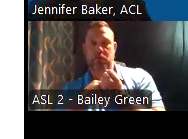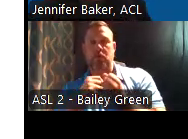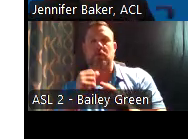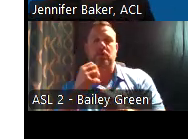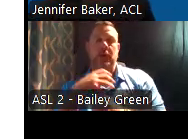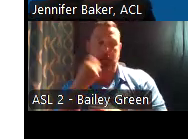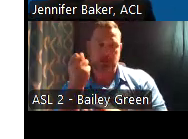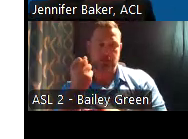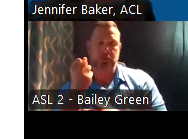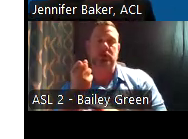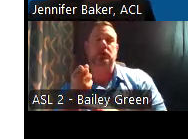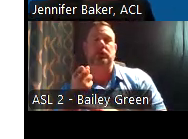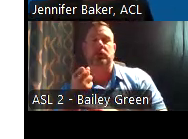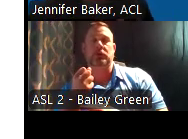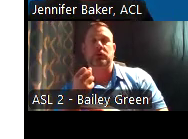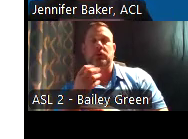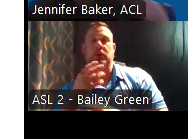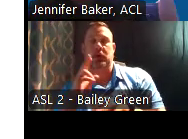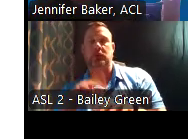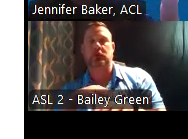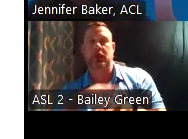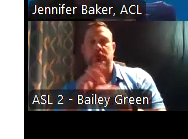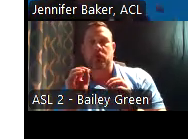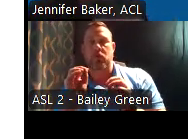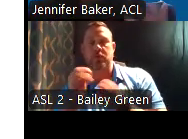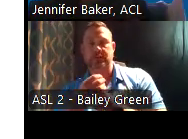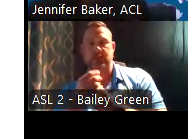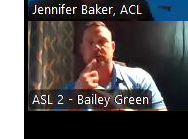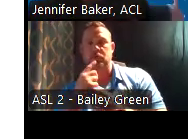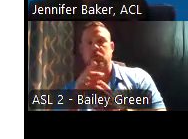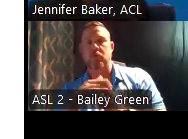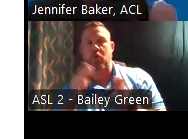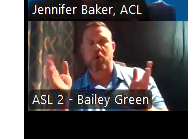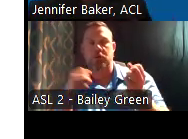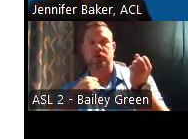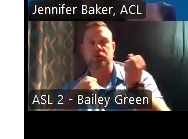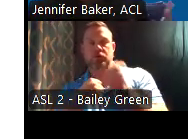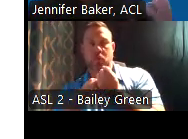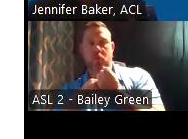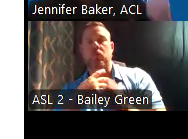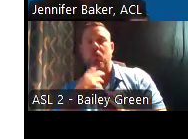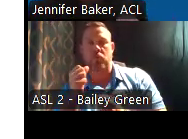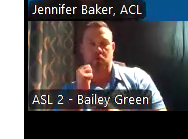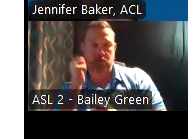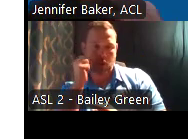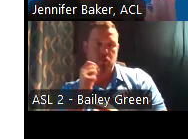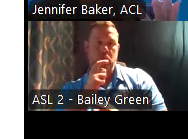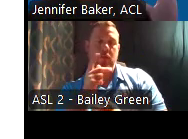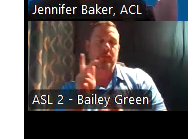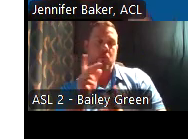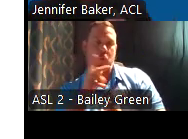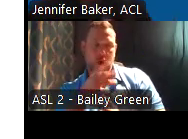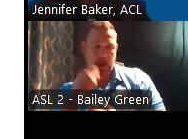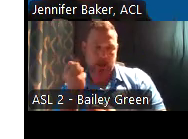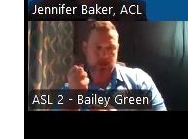aging and national organizations who broadly help support older adults or people who are